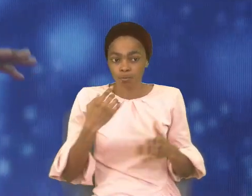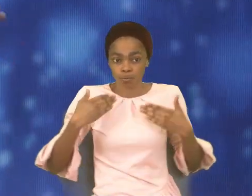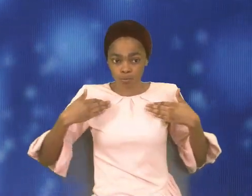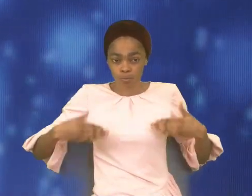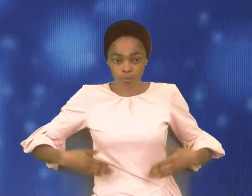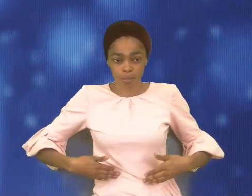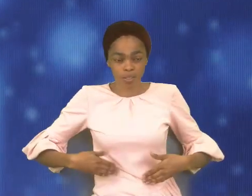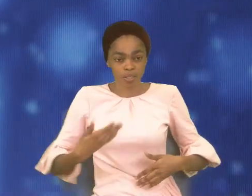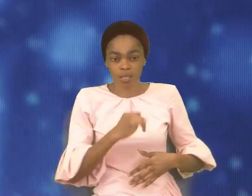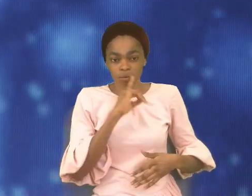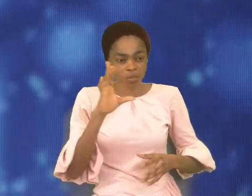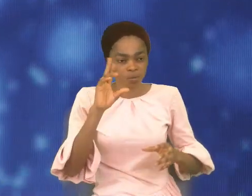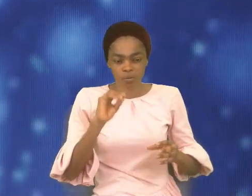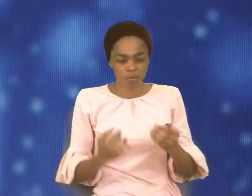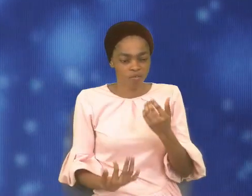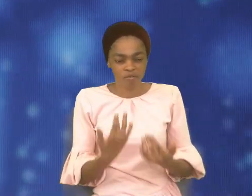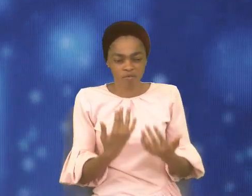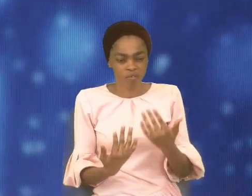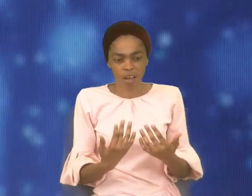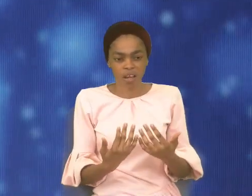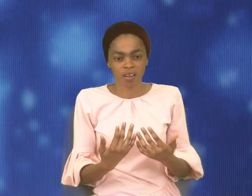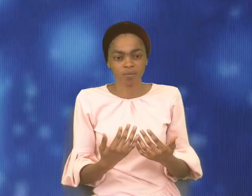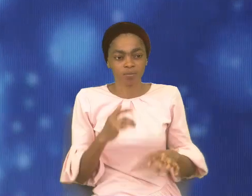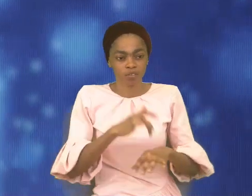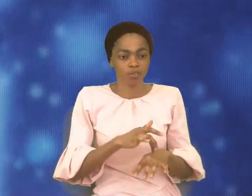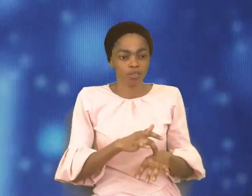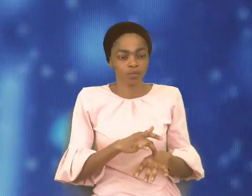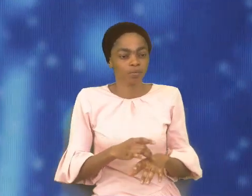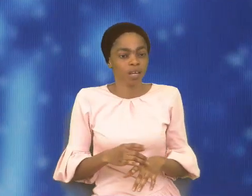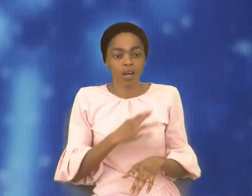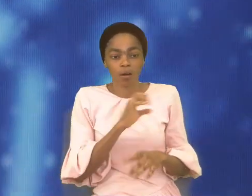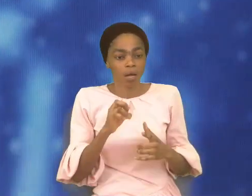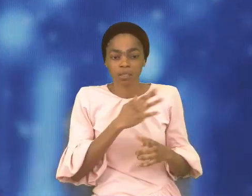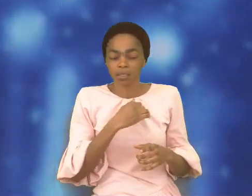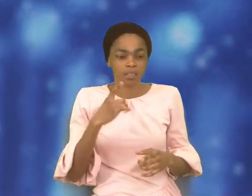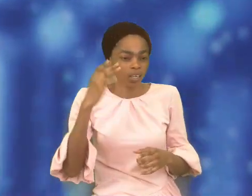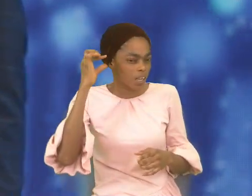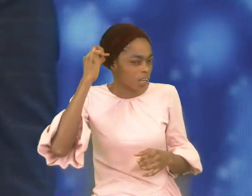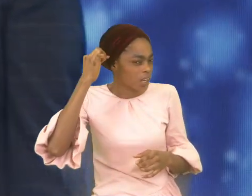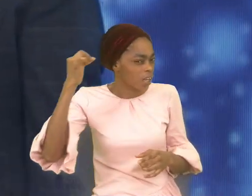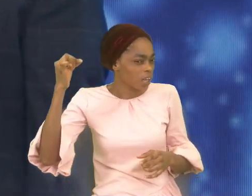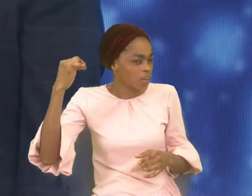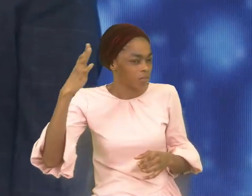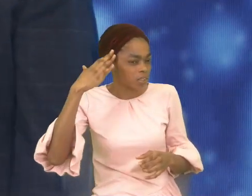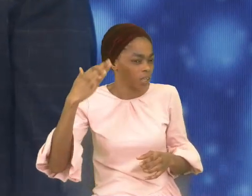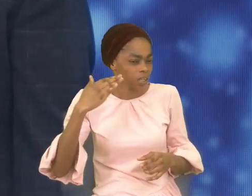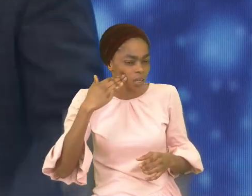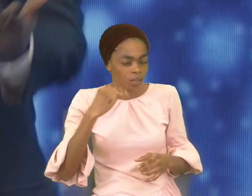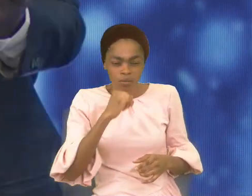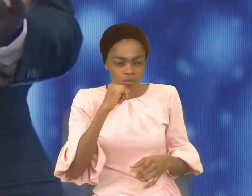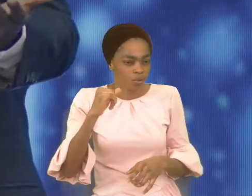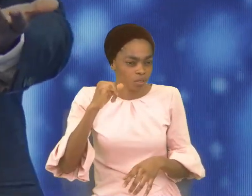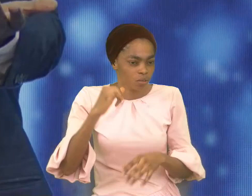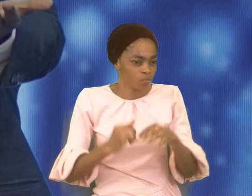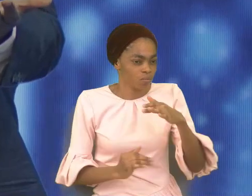an ear of their head singed, neither were their coats changed,